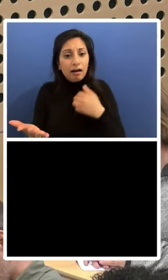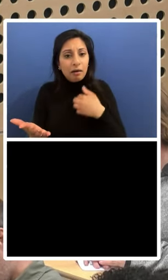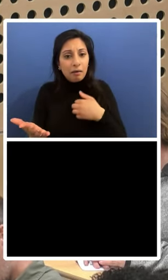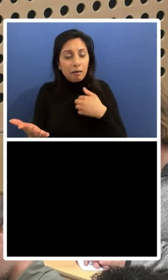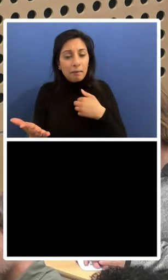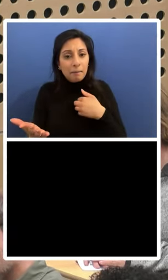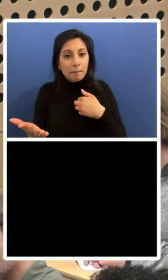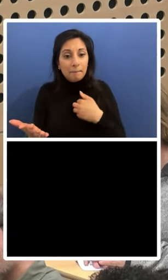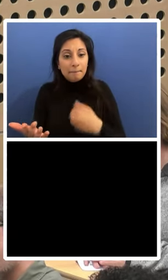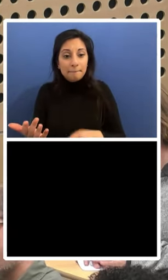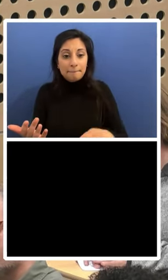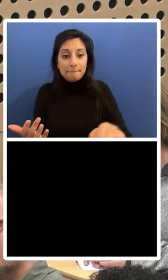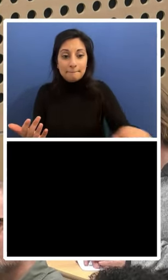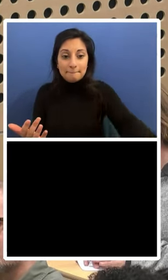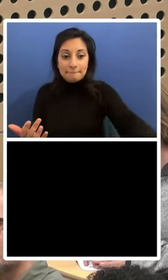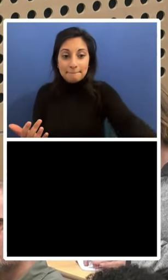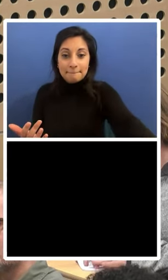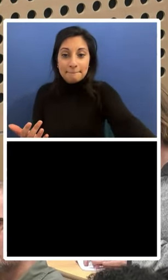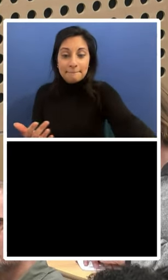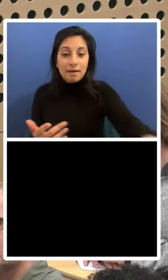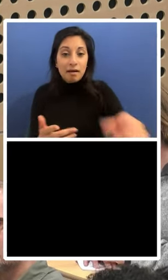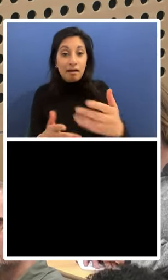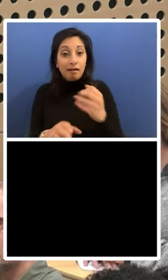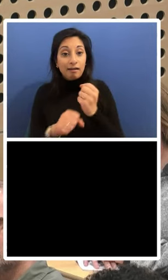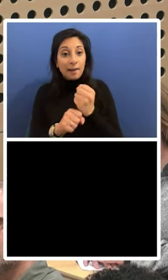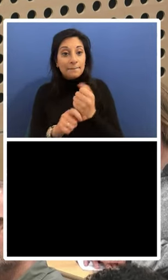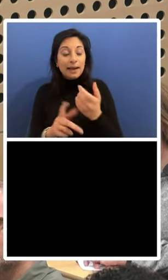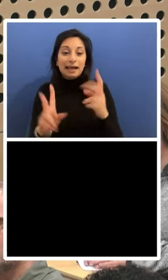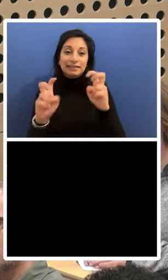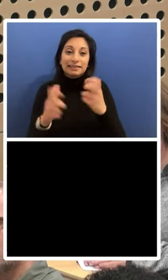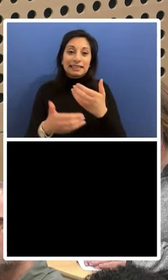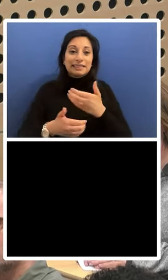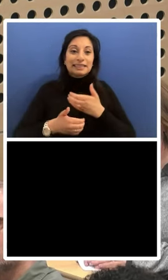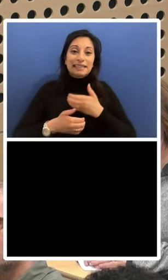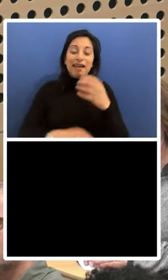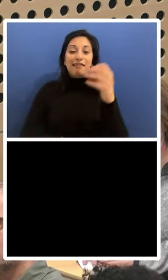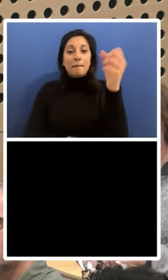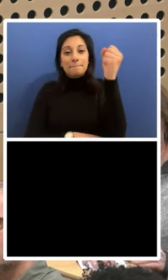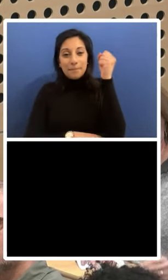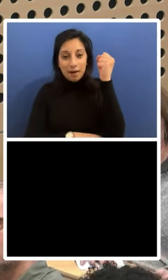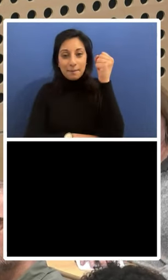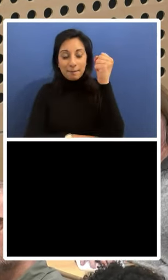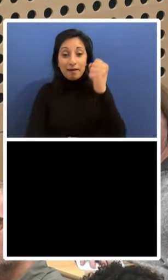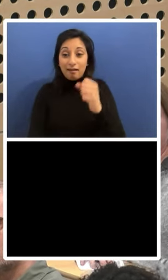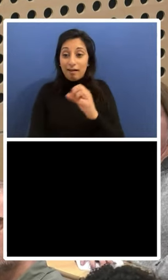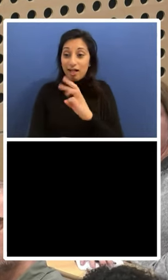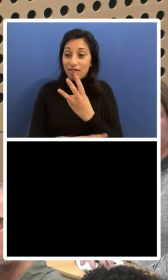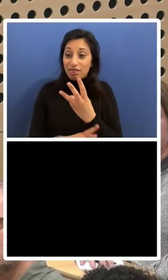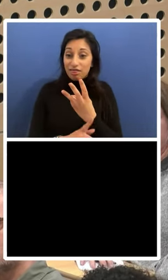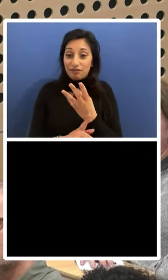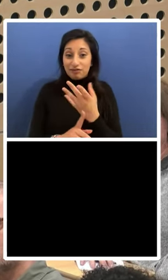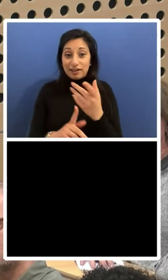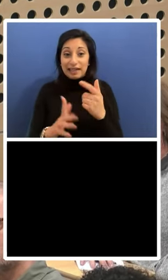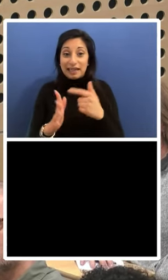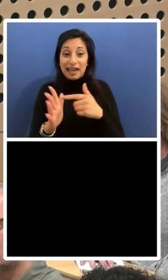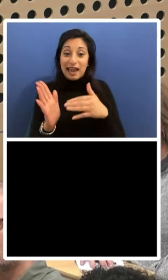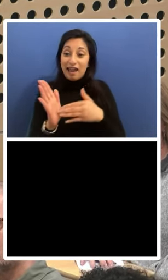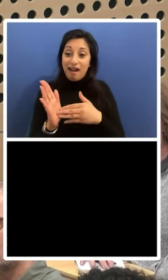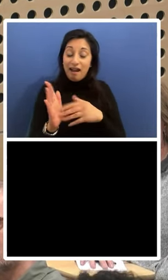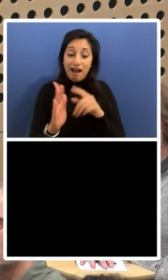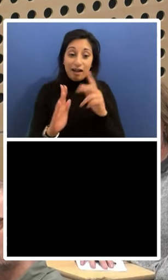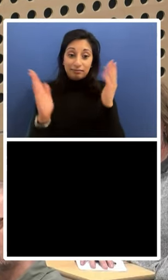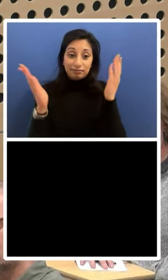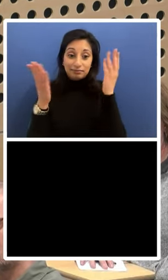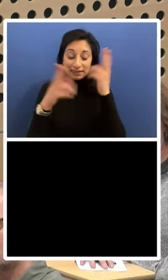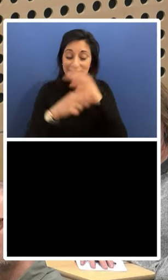have. Yeah, save the pubs. Yeah, sorry, I'm getting a lot of messages at the moment. No, just one thing. 3 a.m. a couple of nights ago, I couldn't sleep. I sent